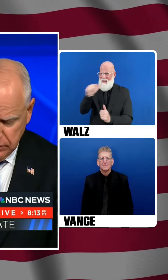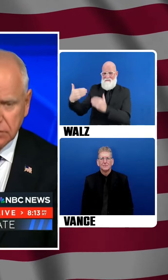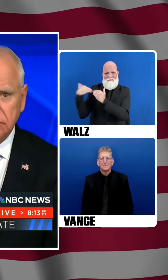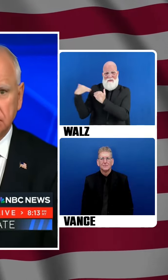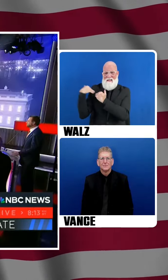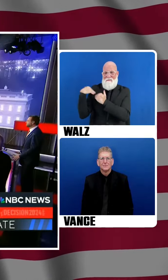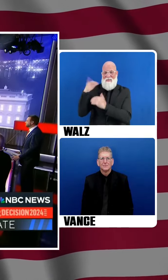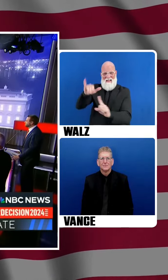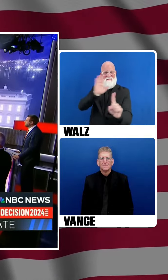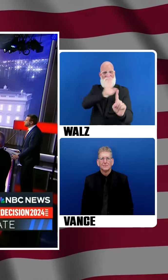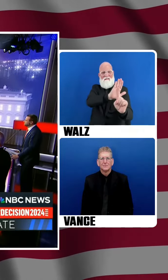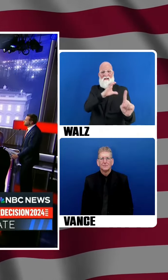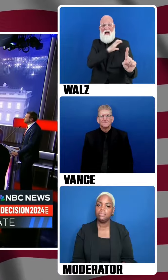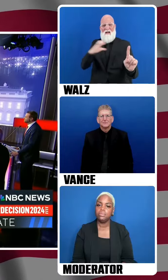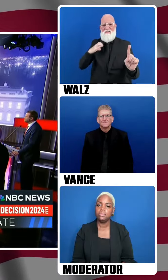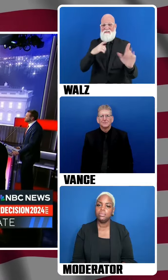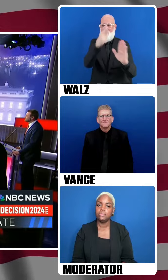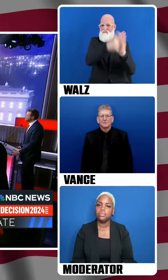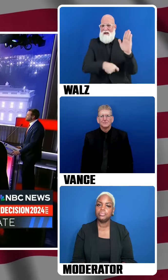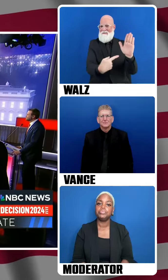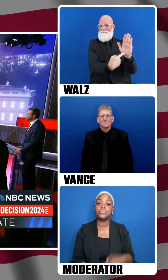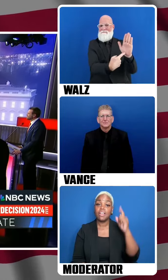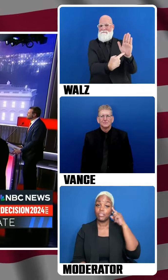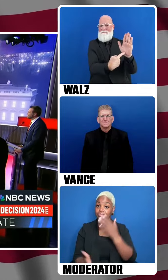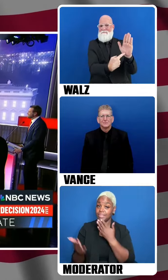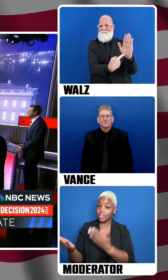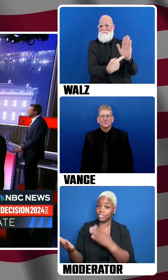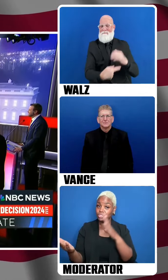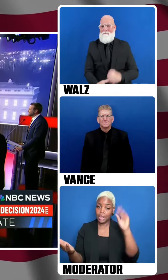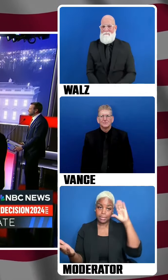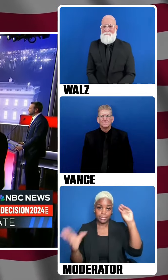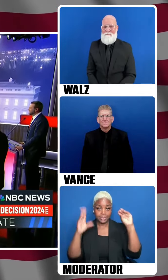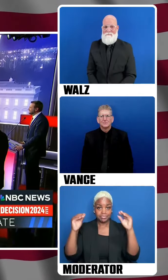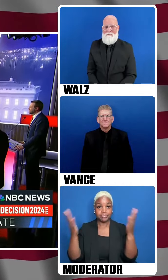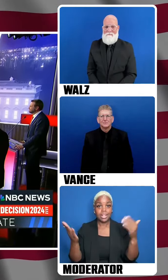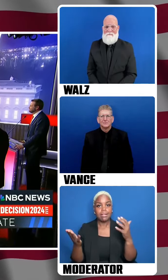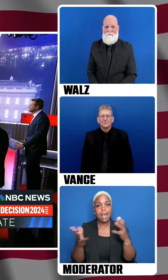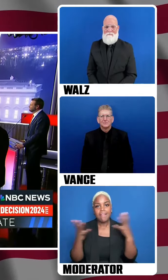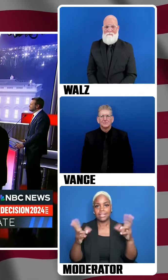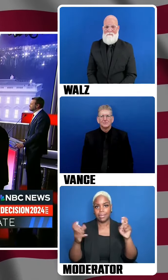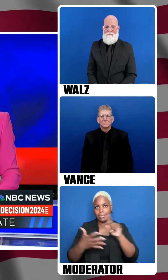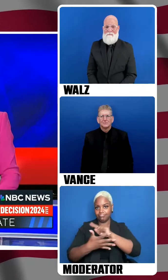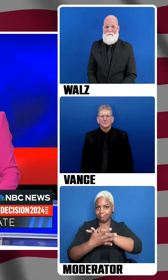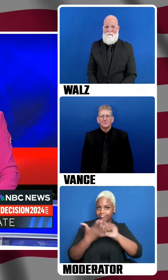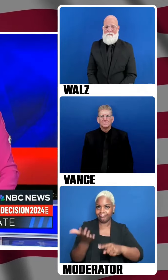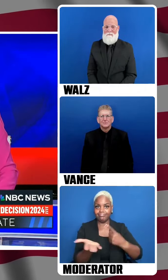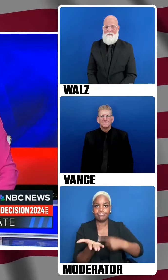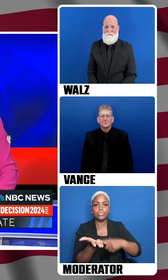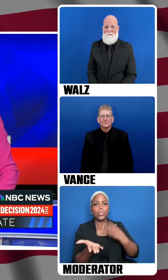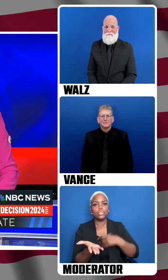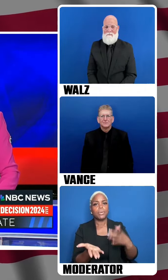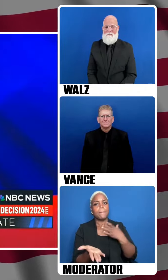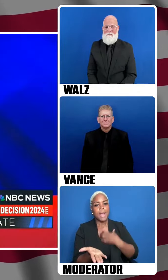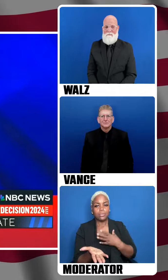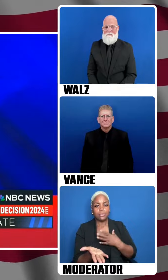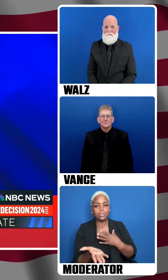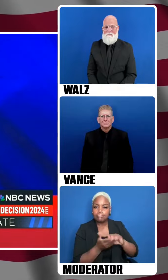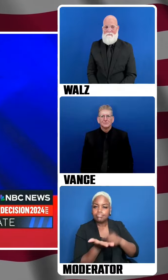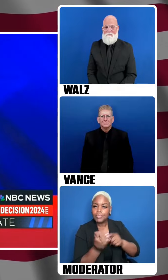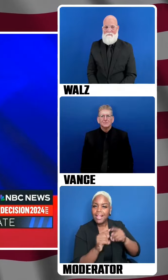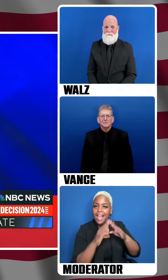you. Gentlemen, we have a lot to get to. You're passionate about the housing crisis, I can tell. But Nora? Thank you. One